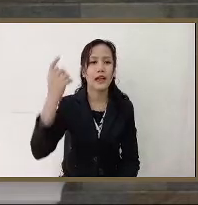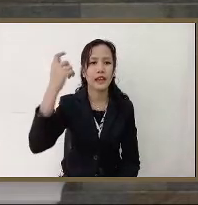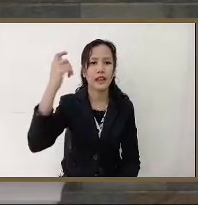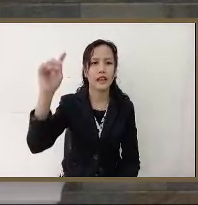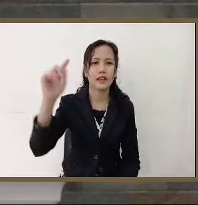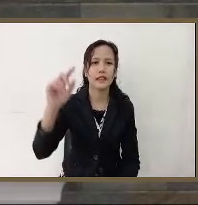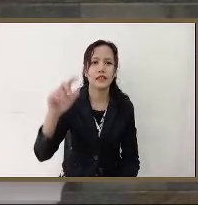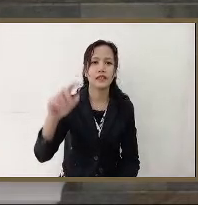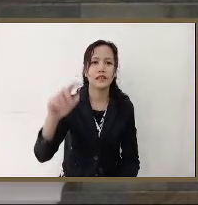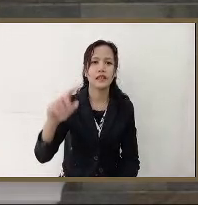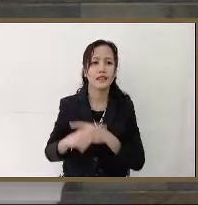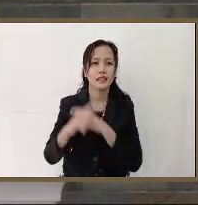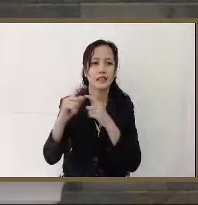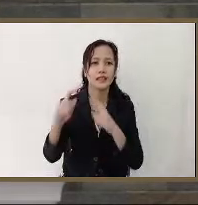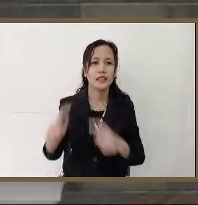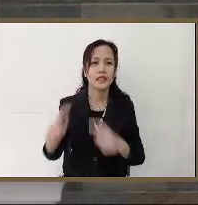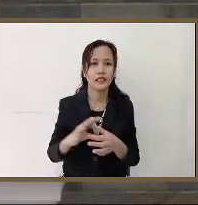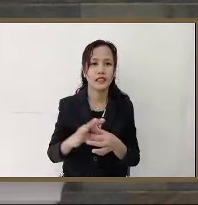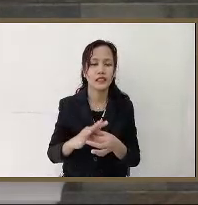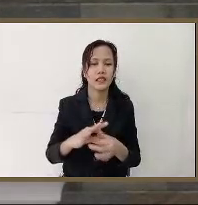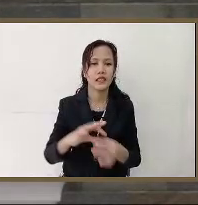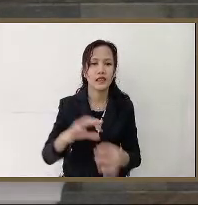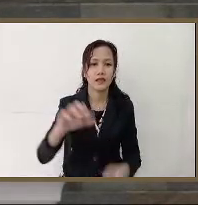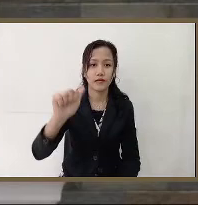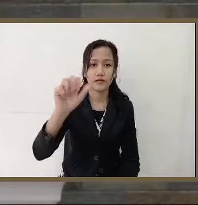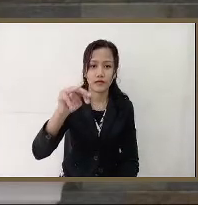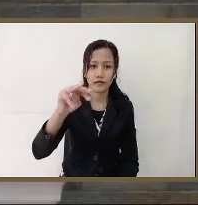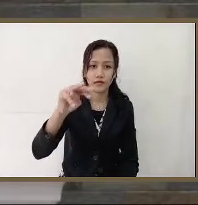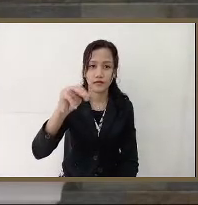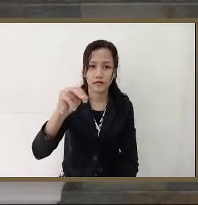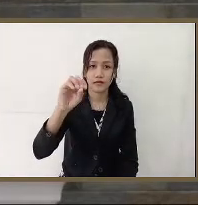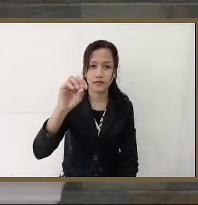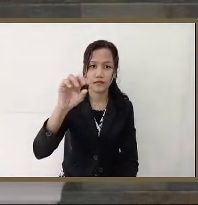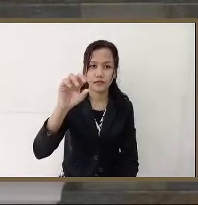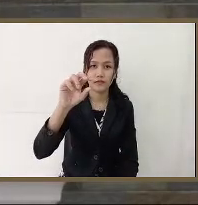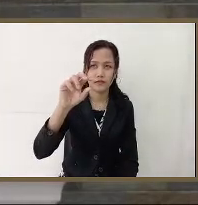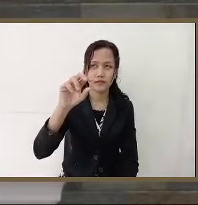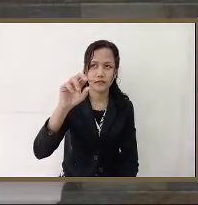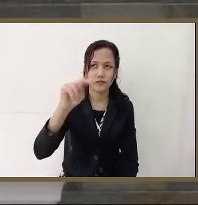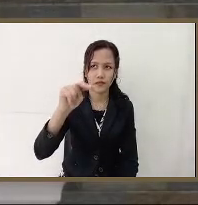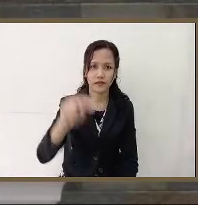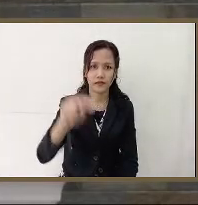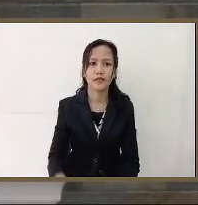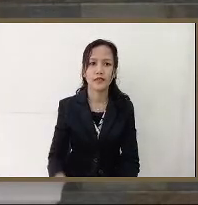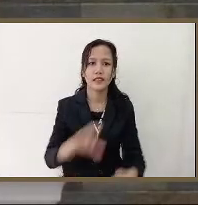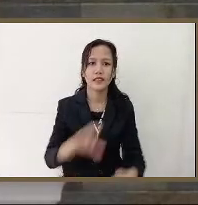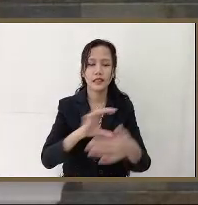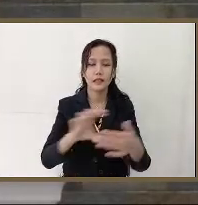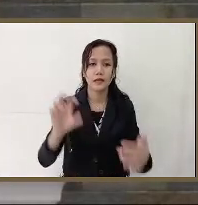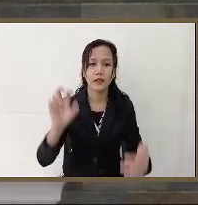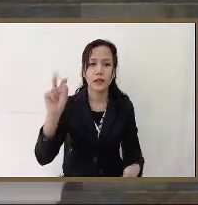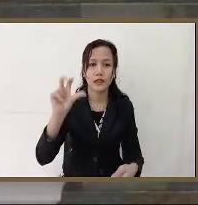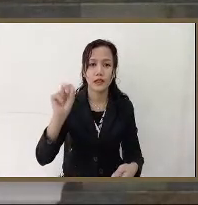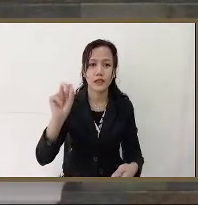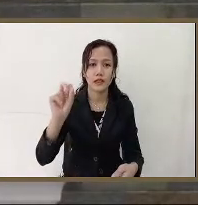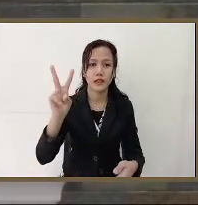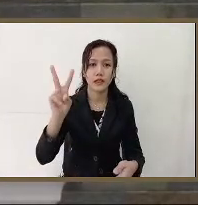Amnon, chapter 13 verse 1 to 20. Chapter 13 verse number 1 to verse